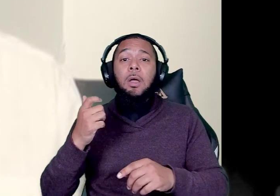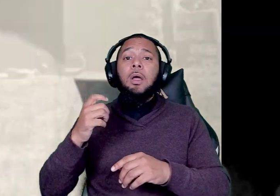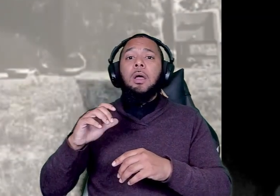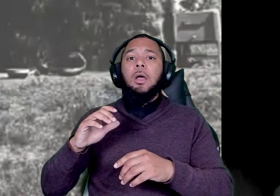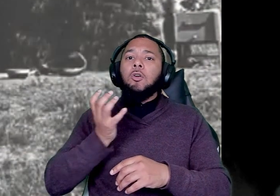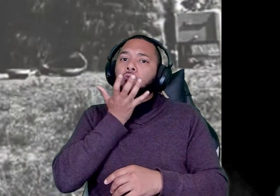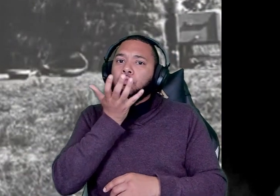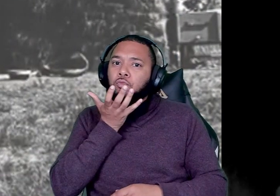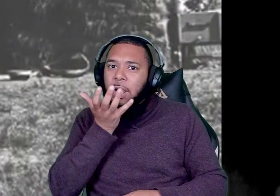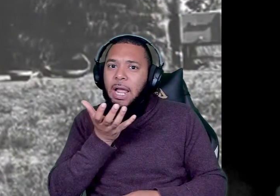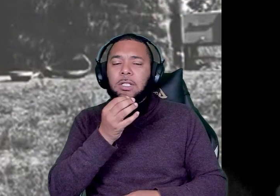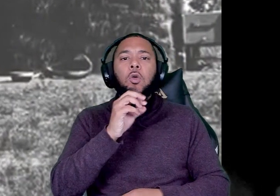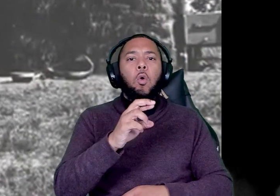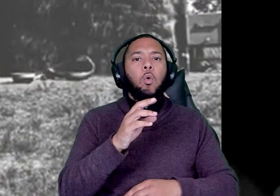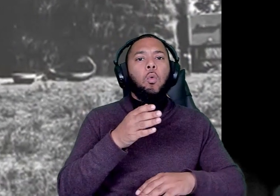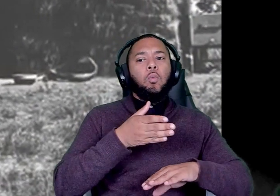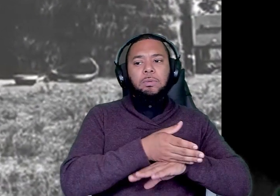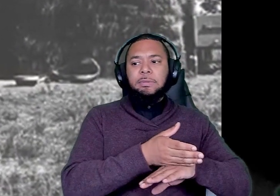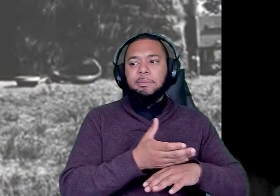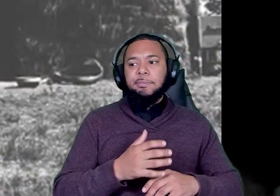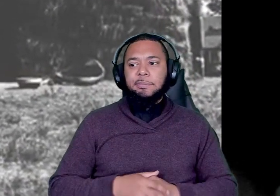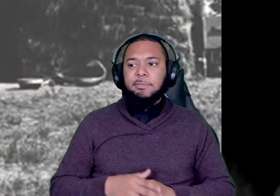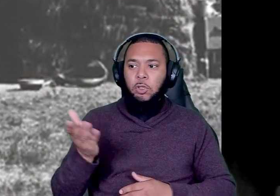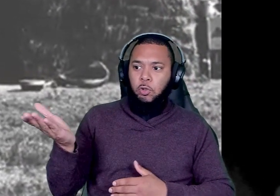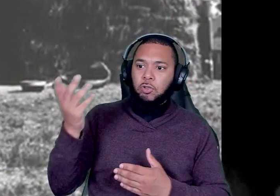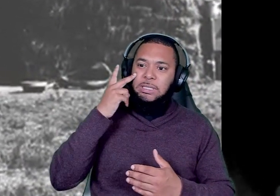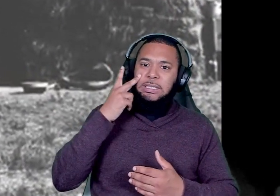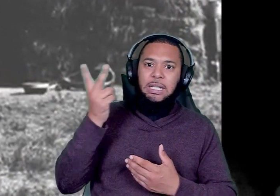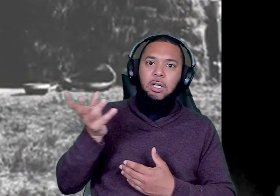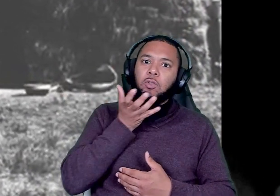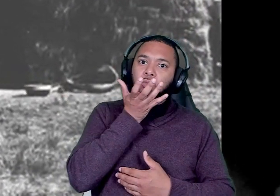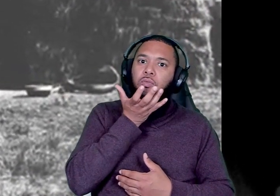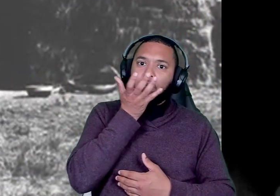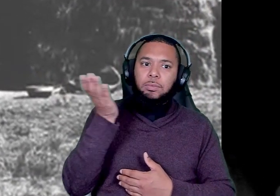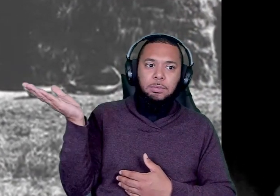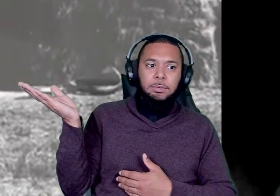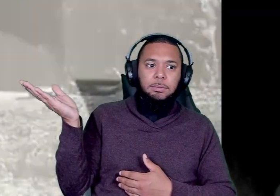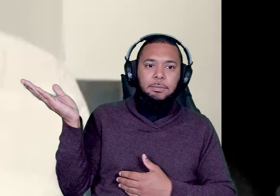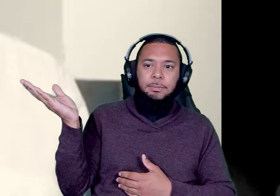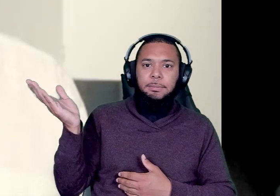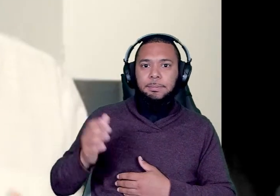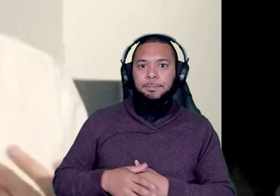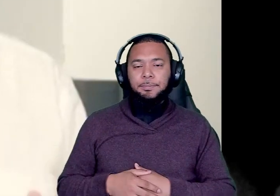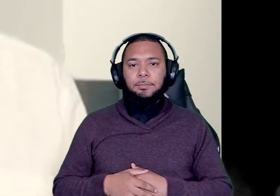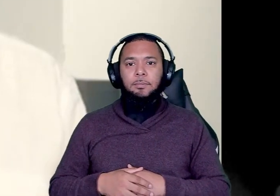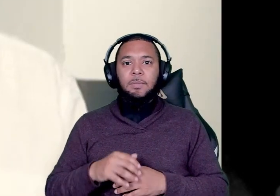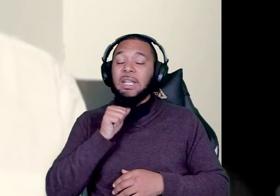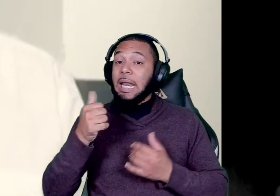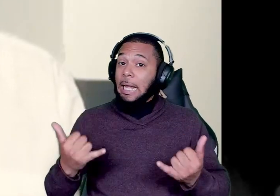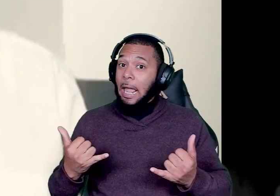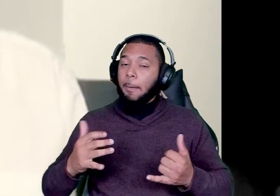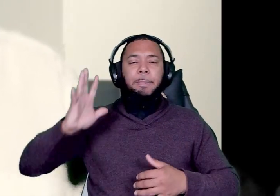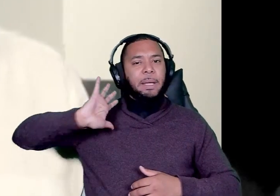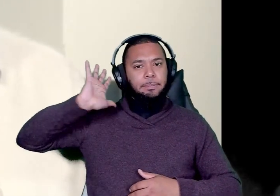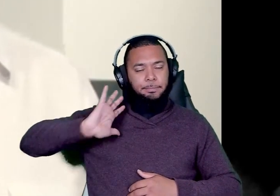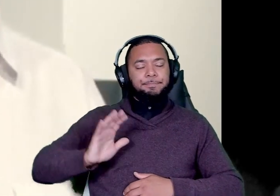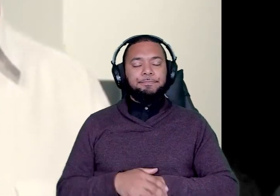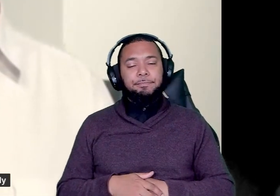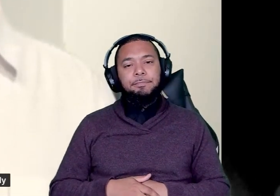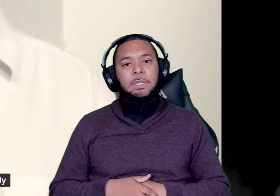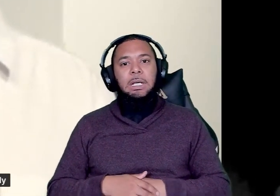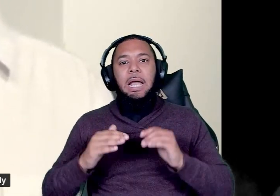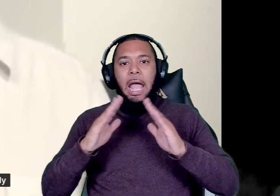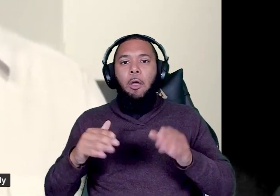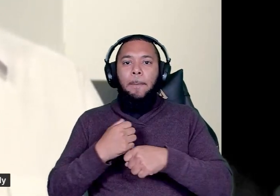sod. And so that's why we have sod houses like in the middle of North America. Not now, but back in the day. What are some of the